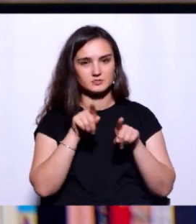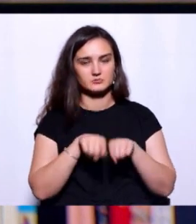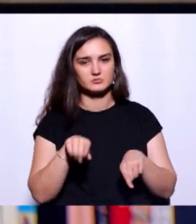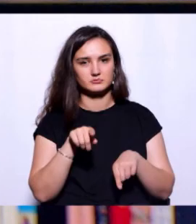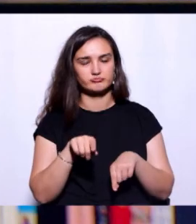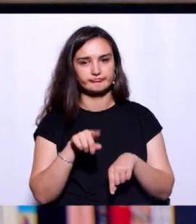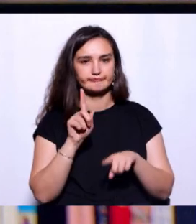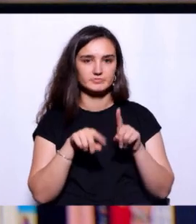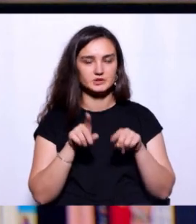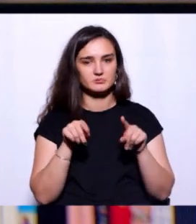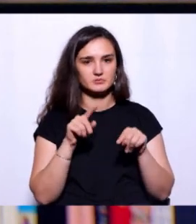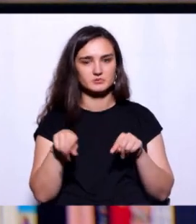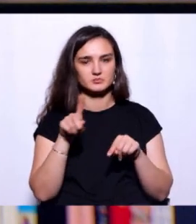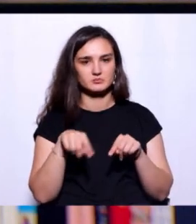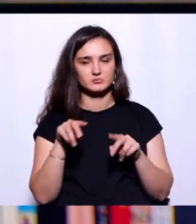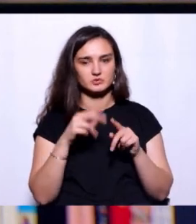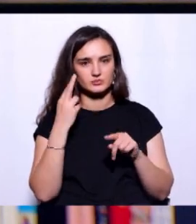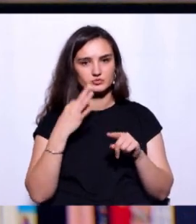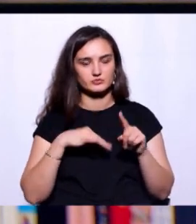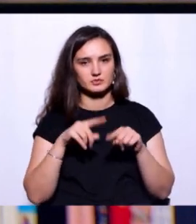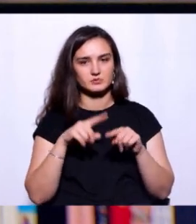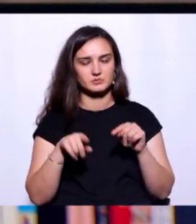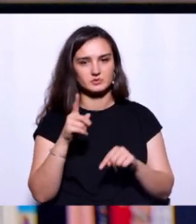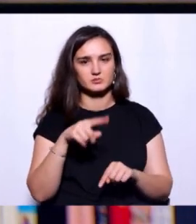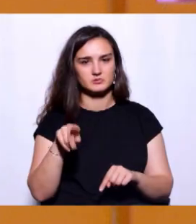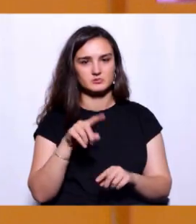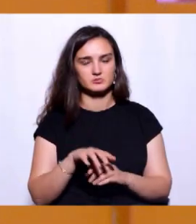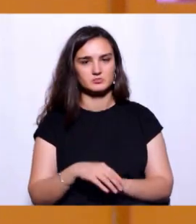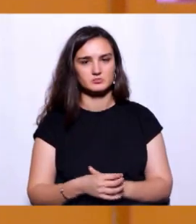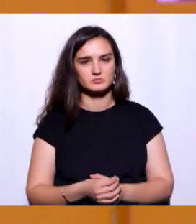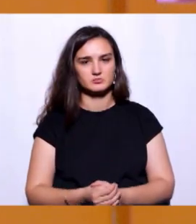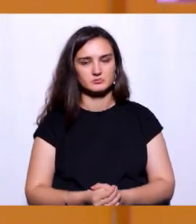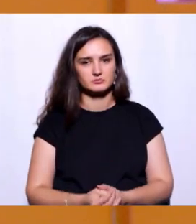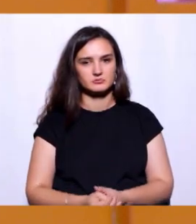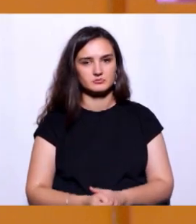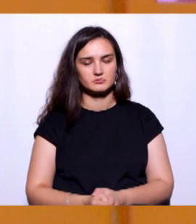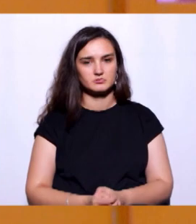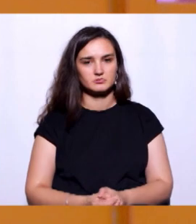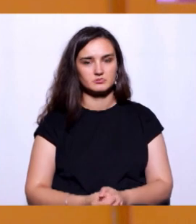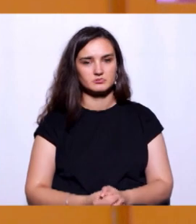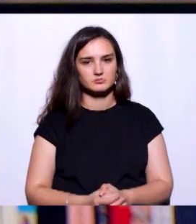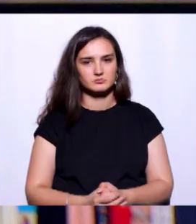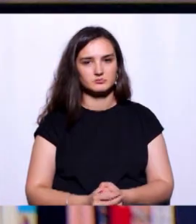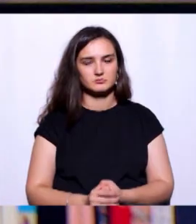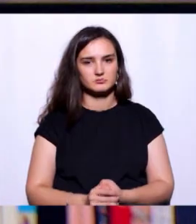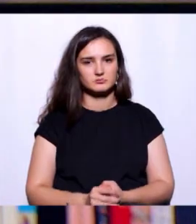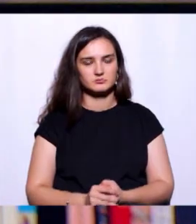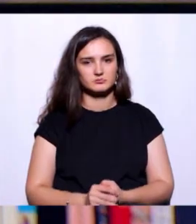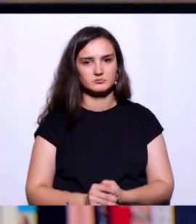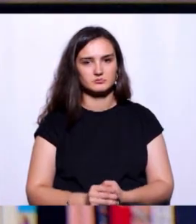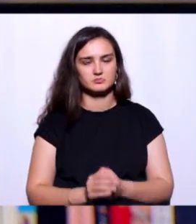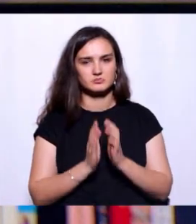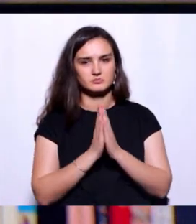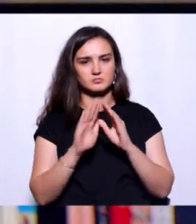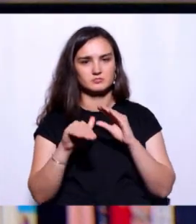and some of cousins. Yeah. Great! Yeah. Well done, Zach. Thank you. And please